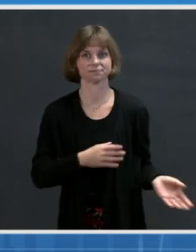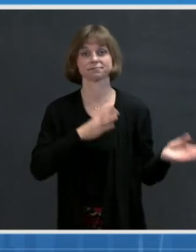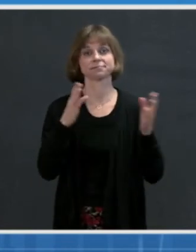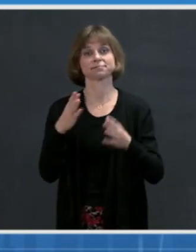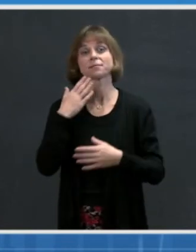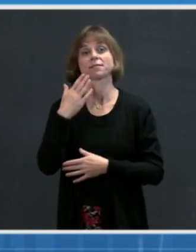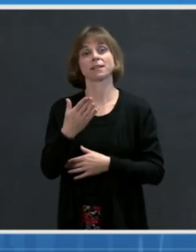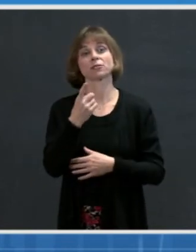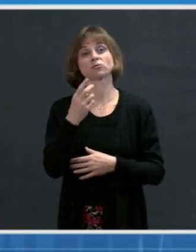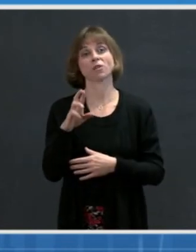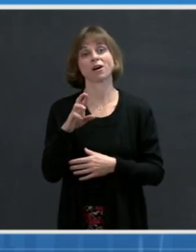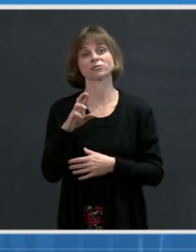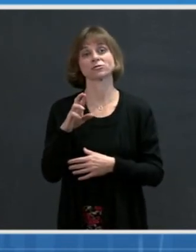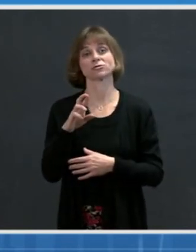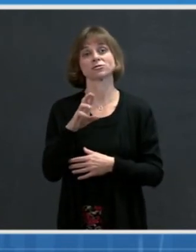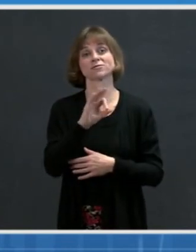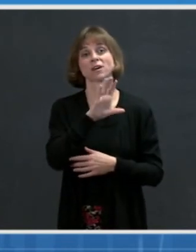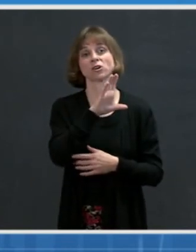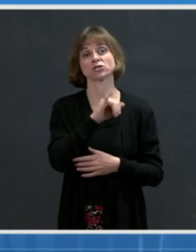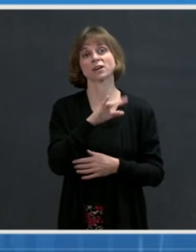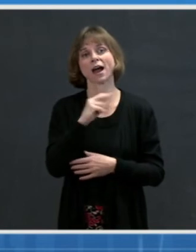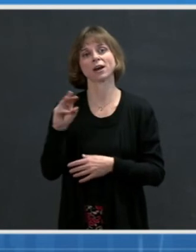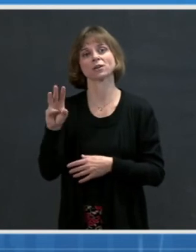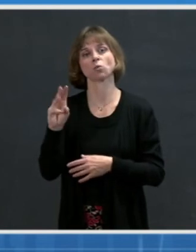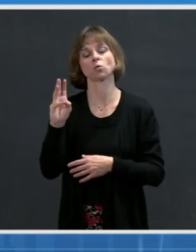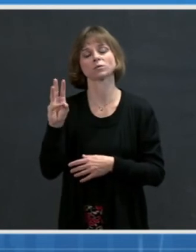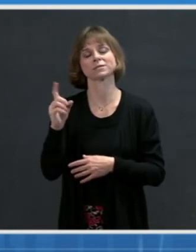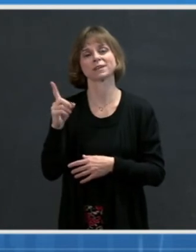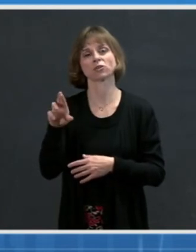Fauci and Walensky. Why don't we open it up for questions?